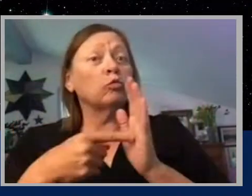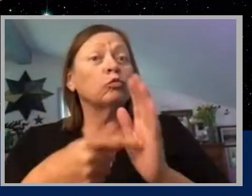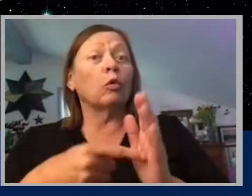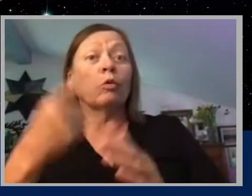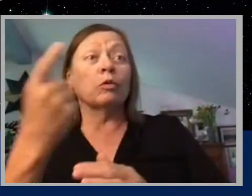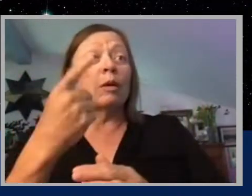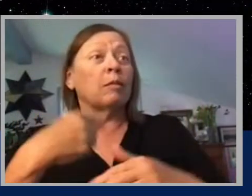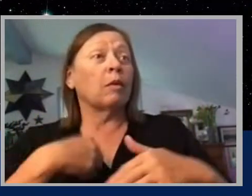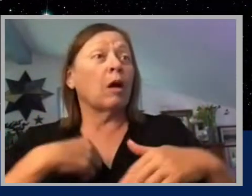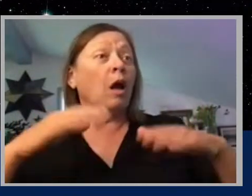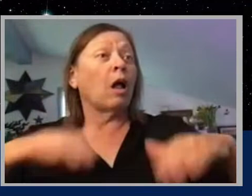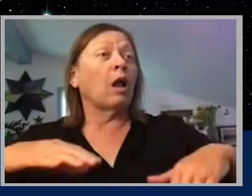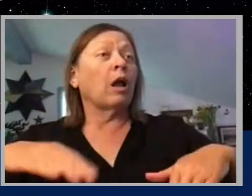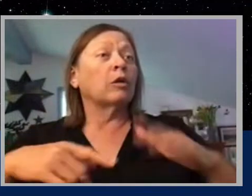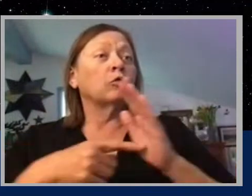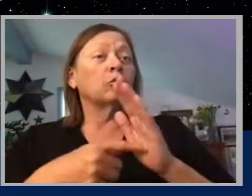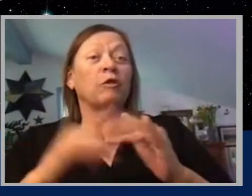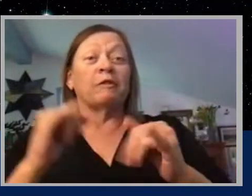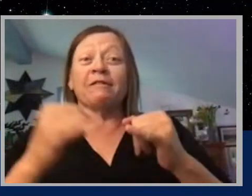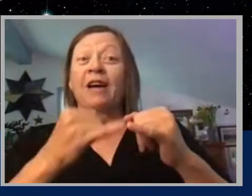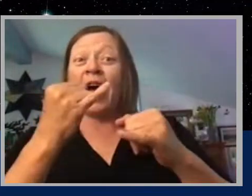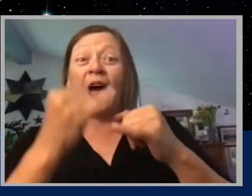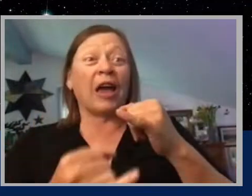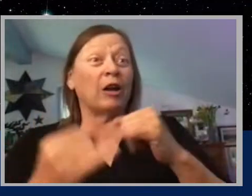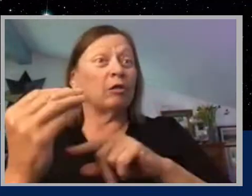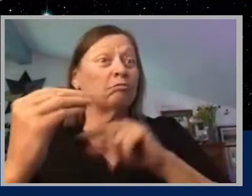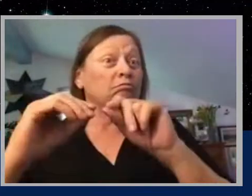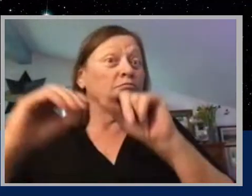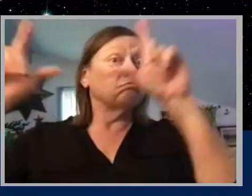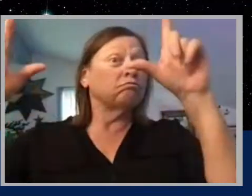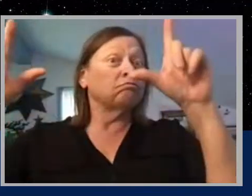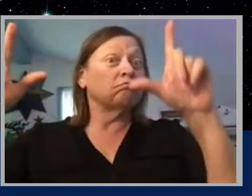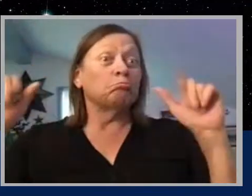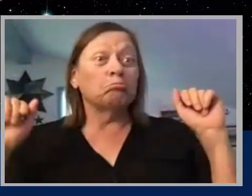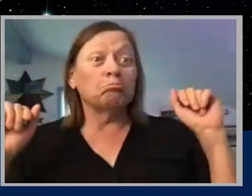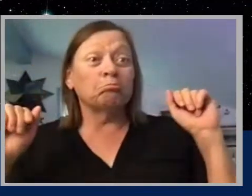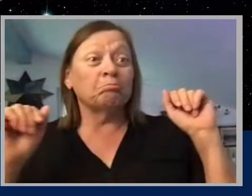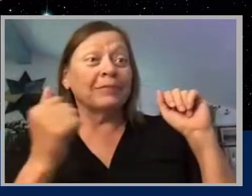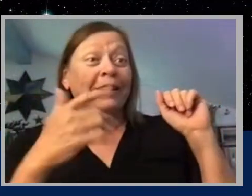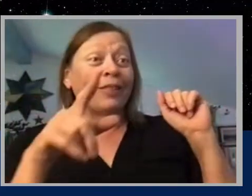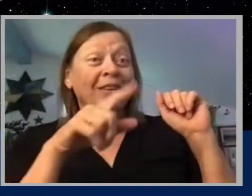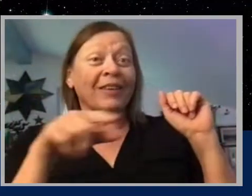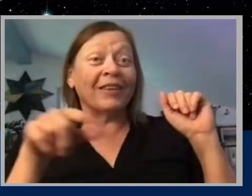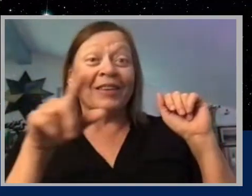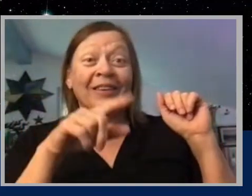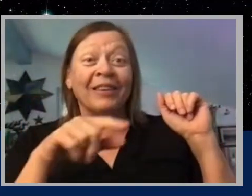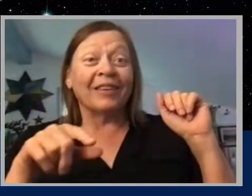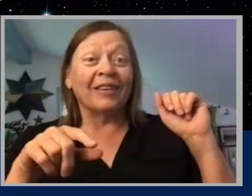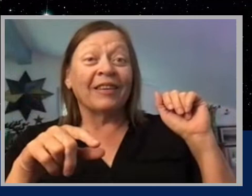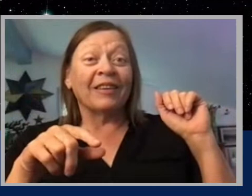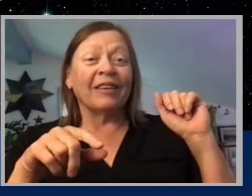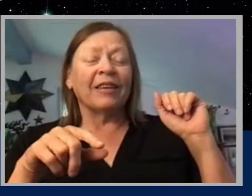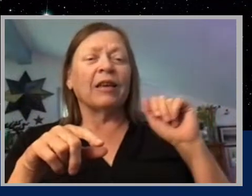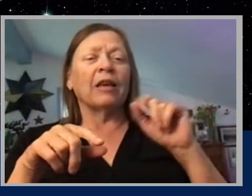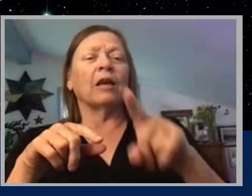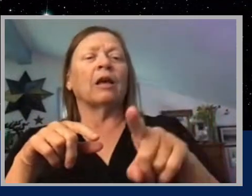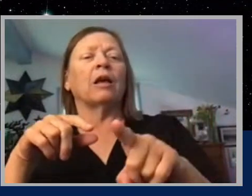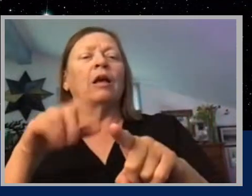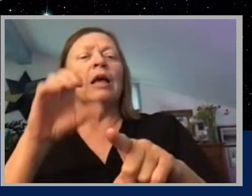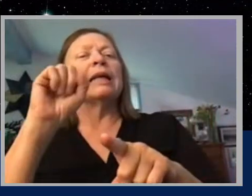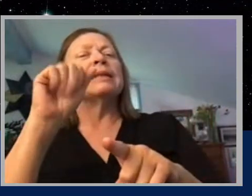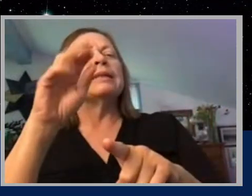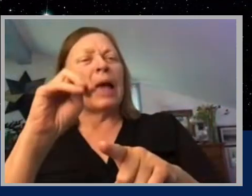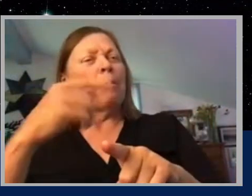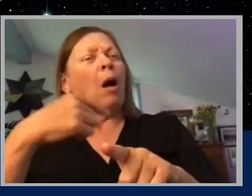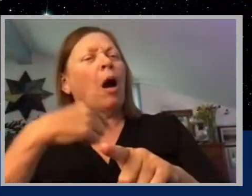Just as like a final parting thing here. No, I mean, I think I sent you a picture of the helicopter that we take